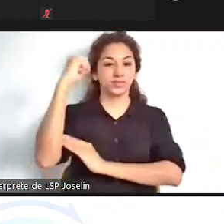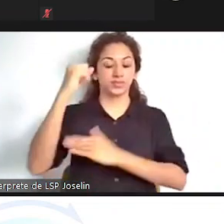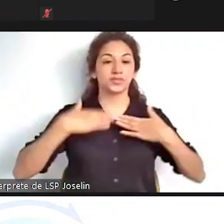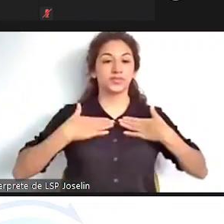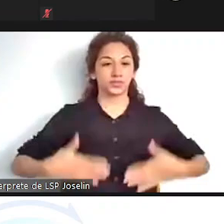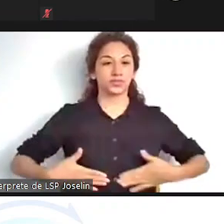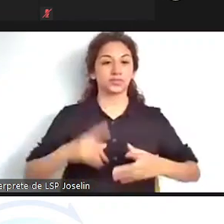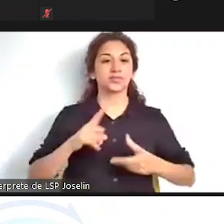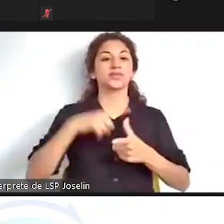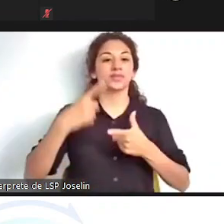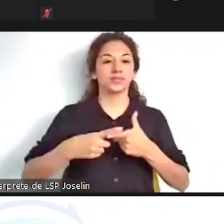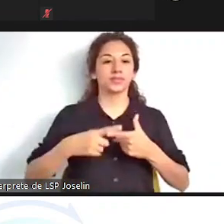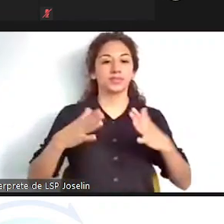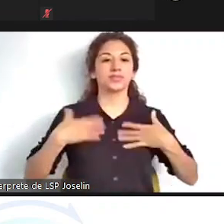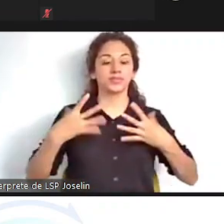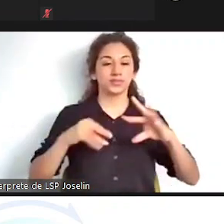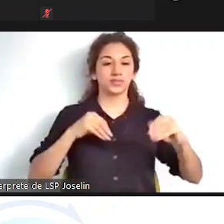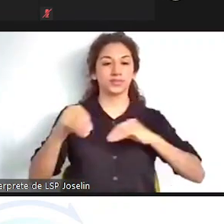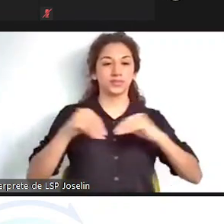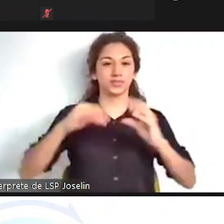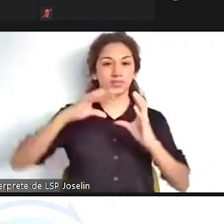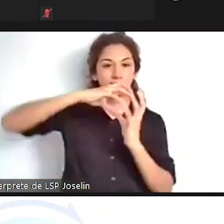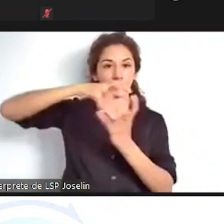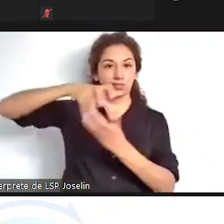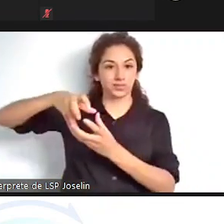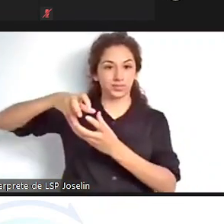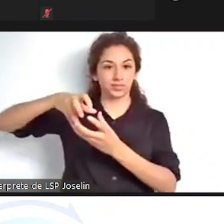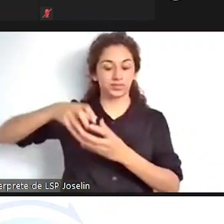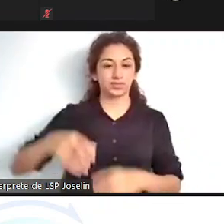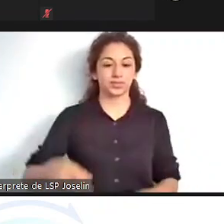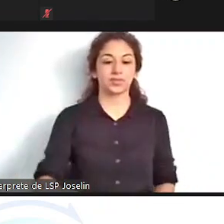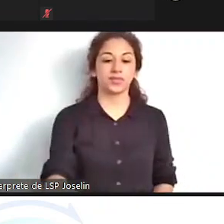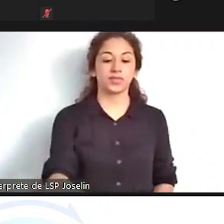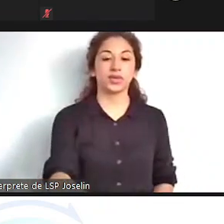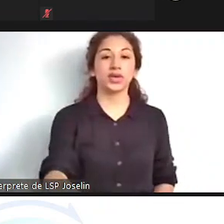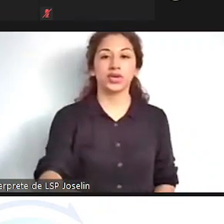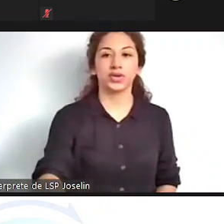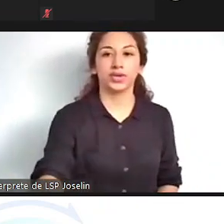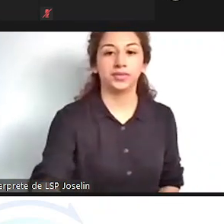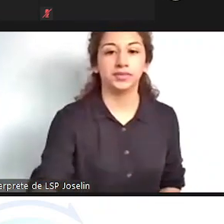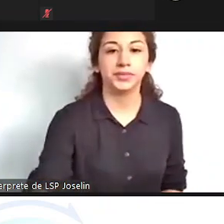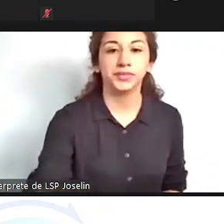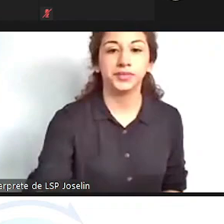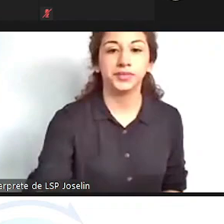ignore human rights so there's a global movement